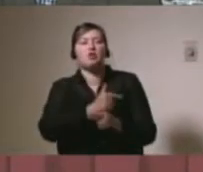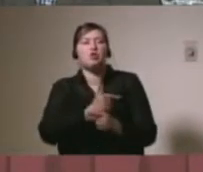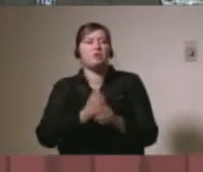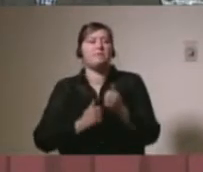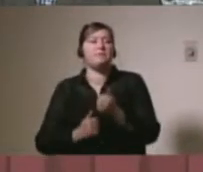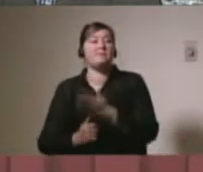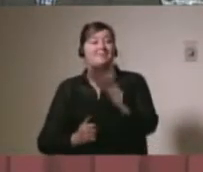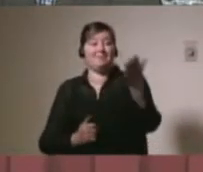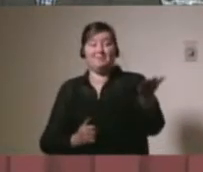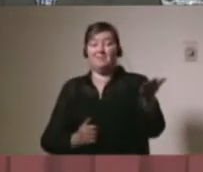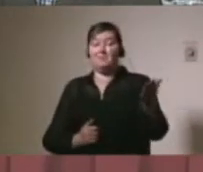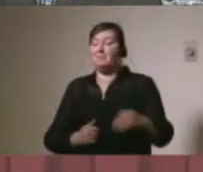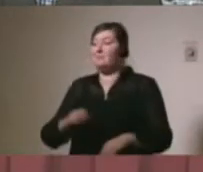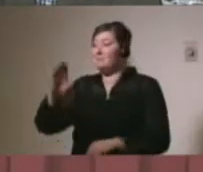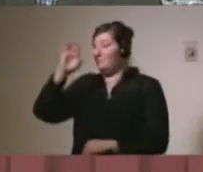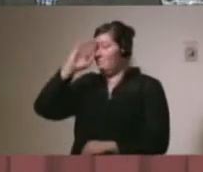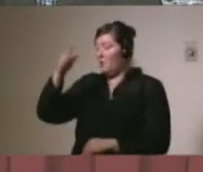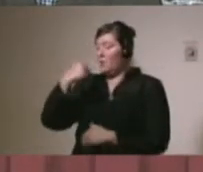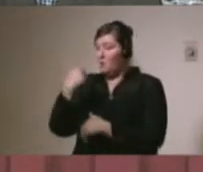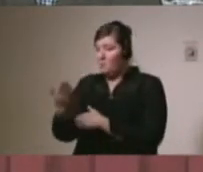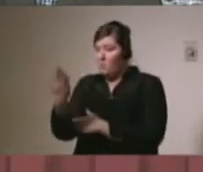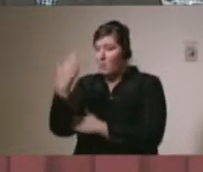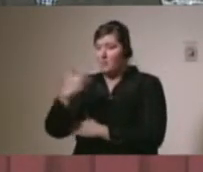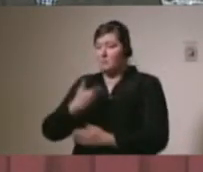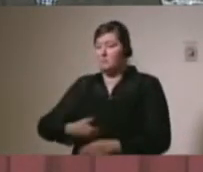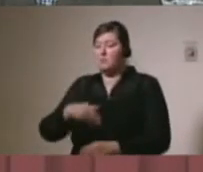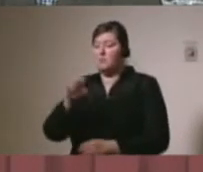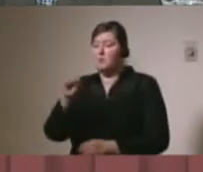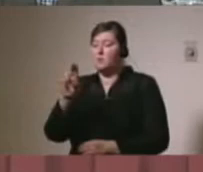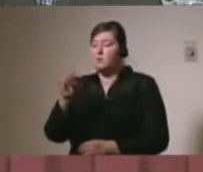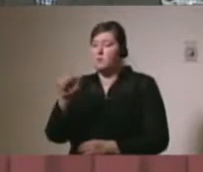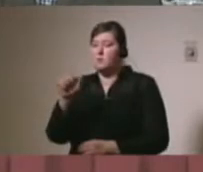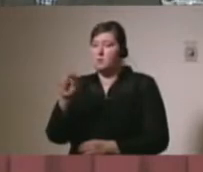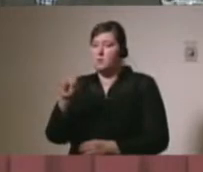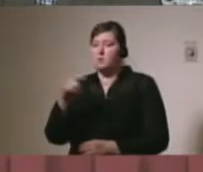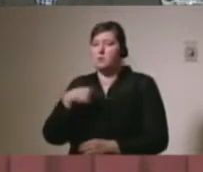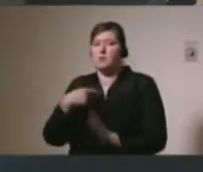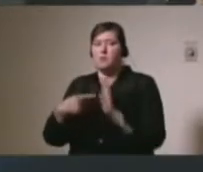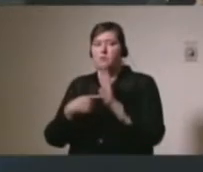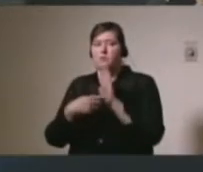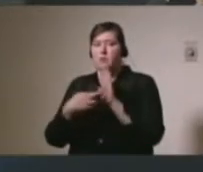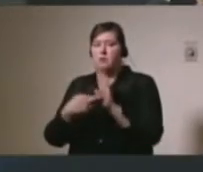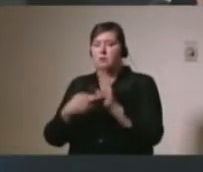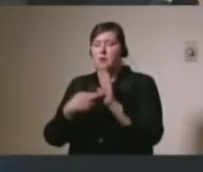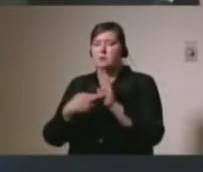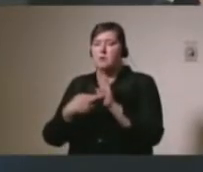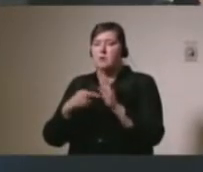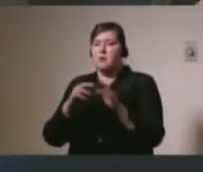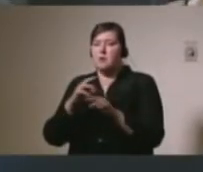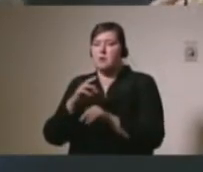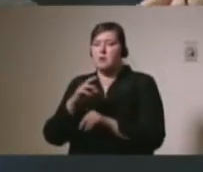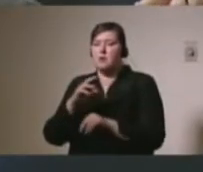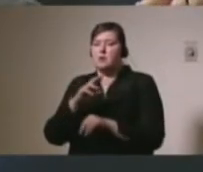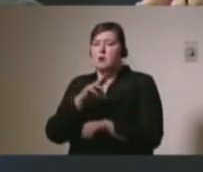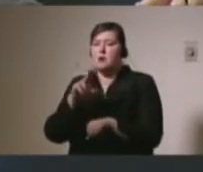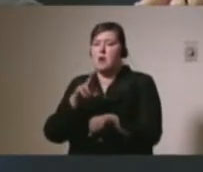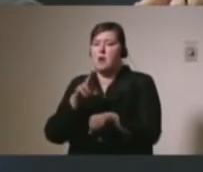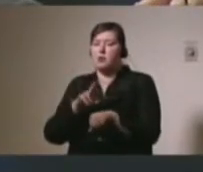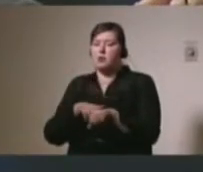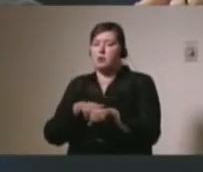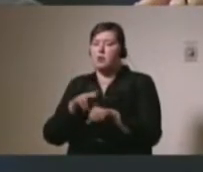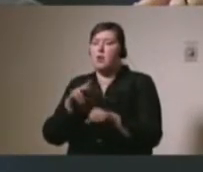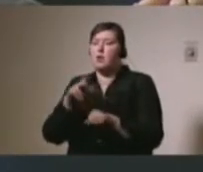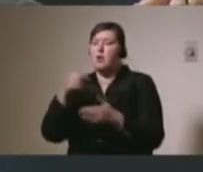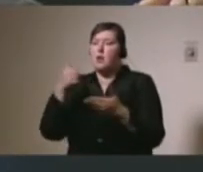Good morning. I'm Susan Knapp, and I represent the National Rural Letter Carriers Association from the United States.